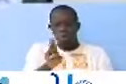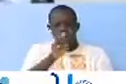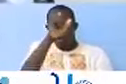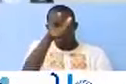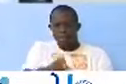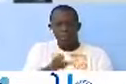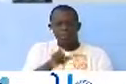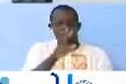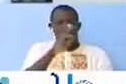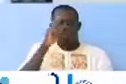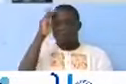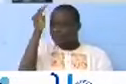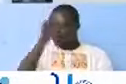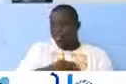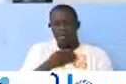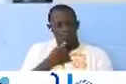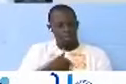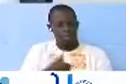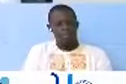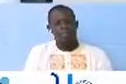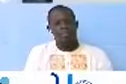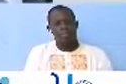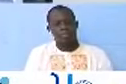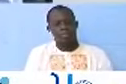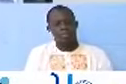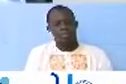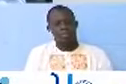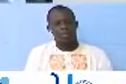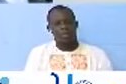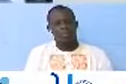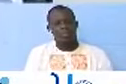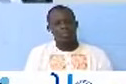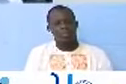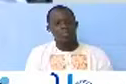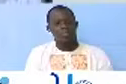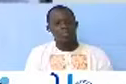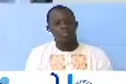there is nobody who praises me.